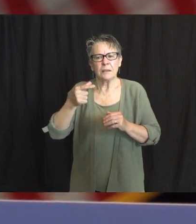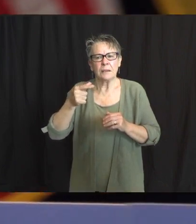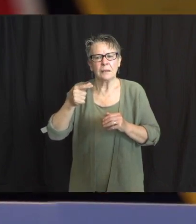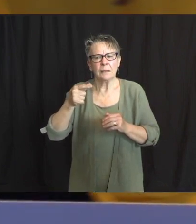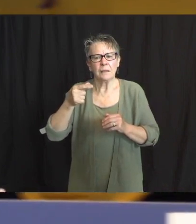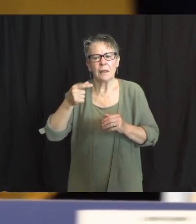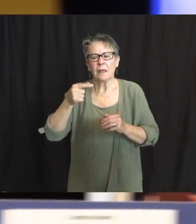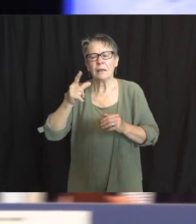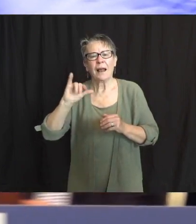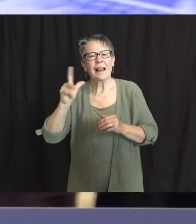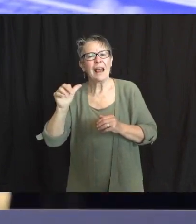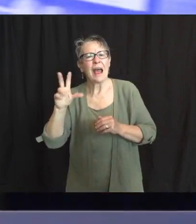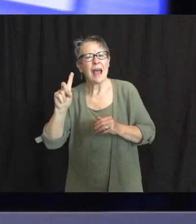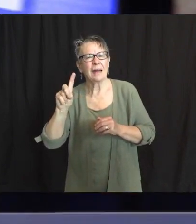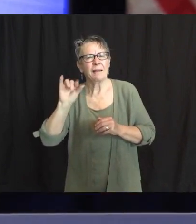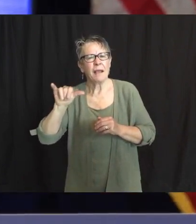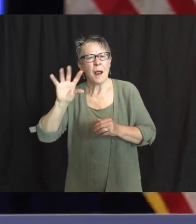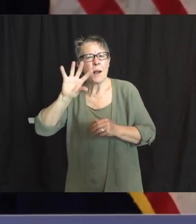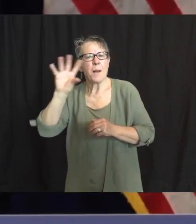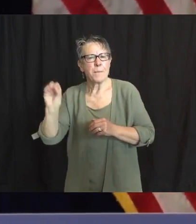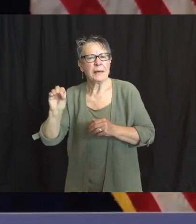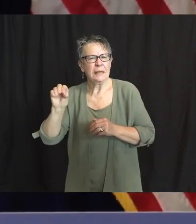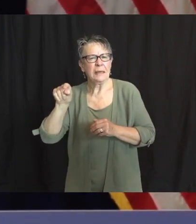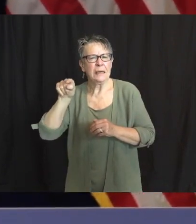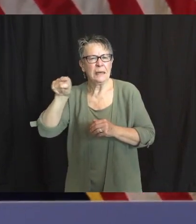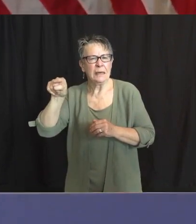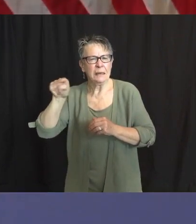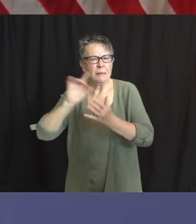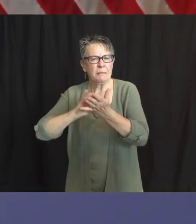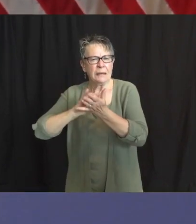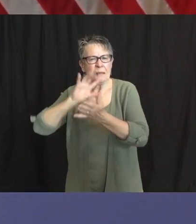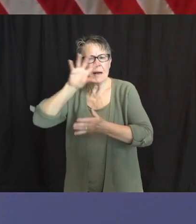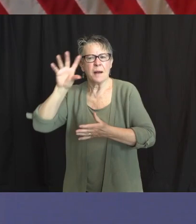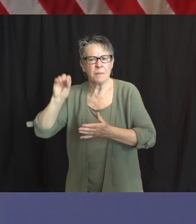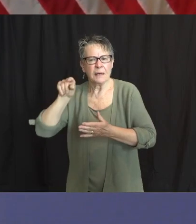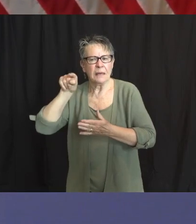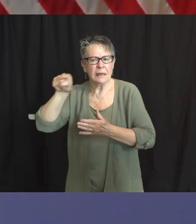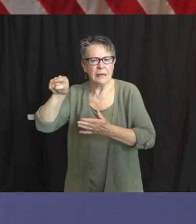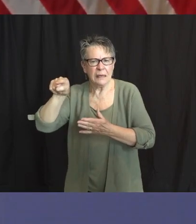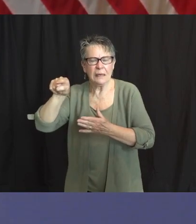deal. And thank you for that update, and great to have you with us, and